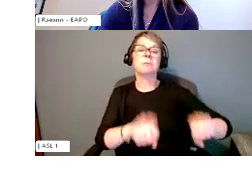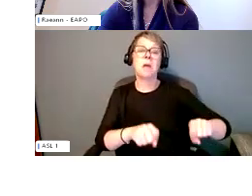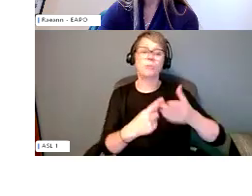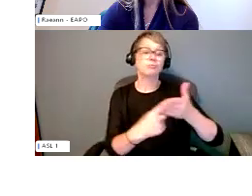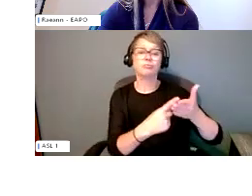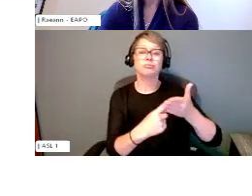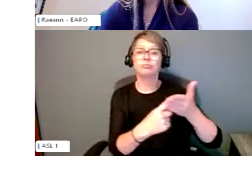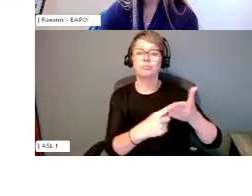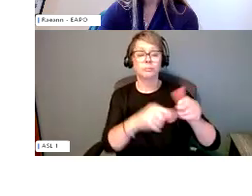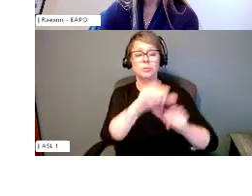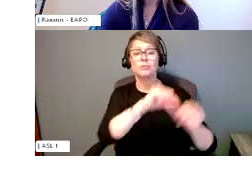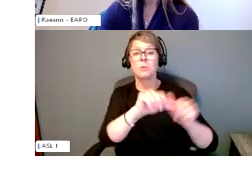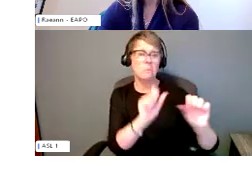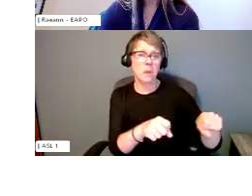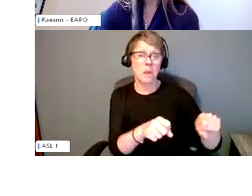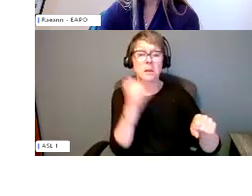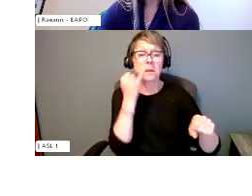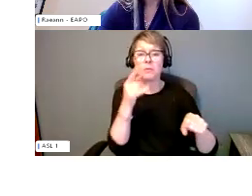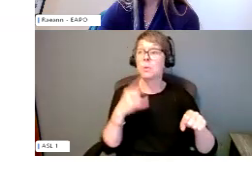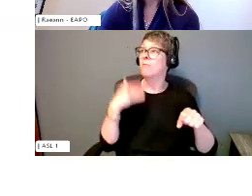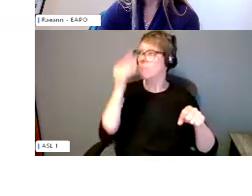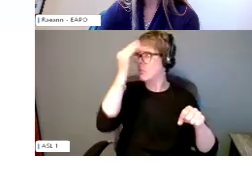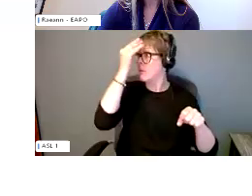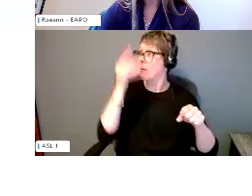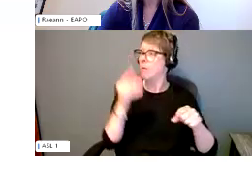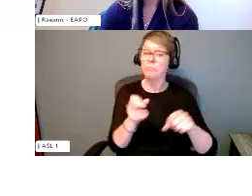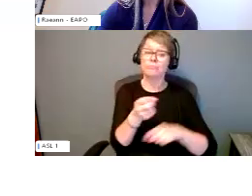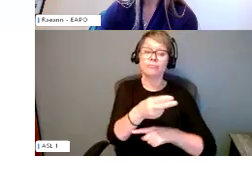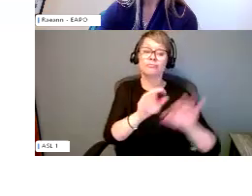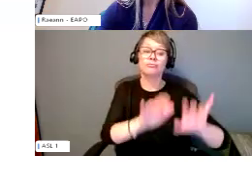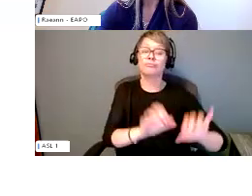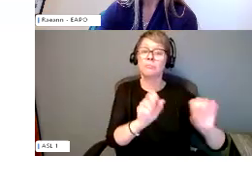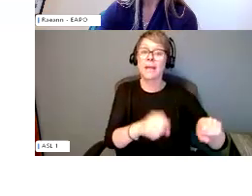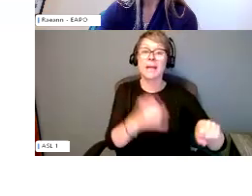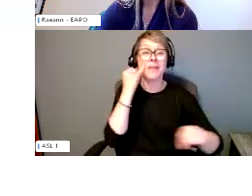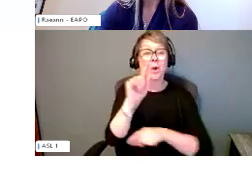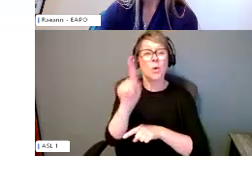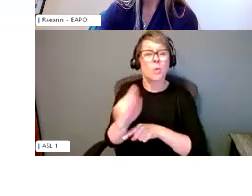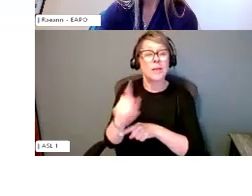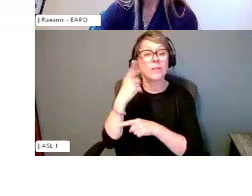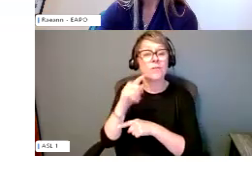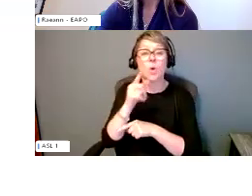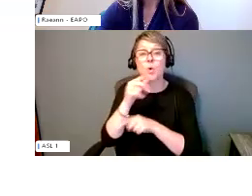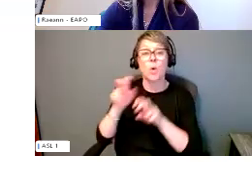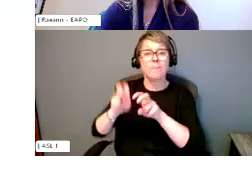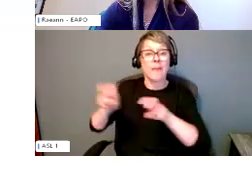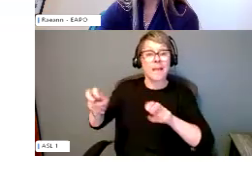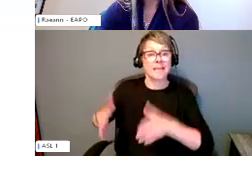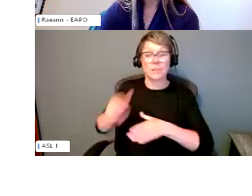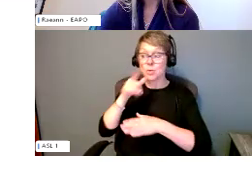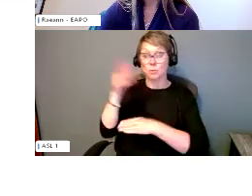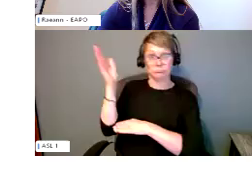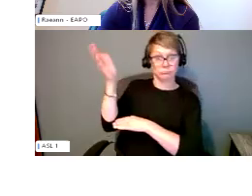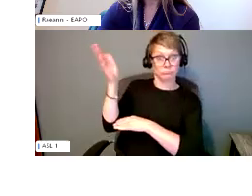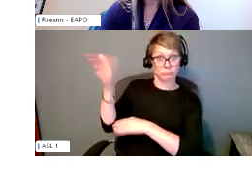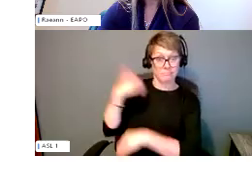come up or if you want to share a thought. If you have a specific question for the panelists as we go through the session today, please